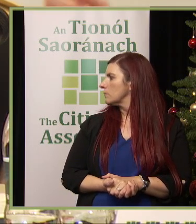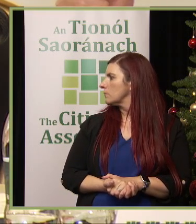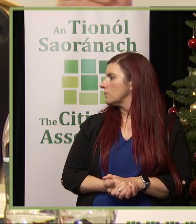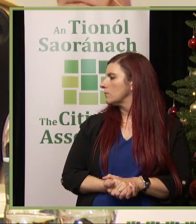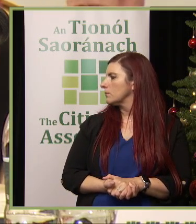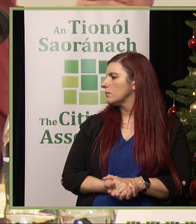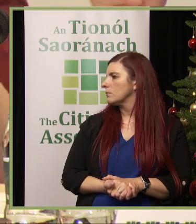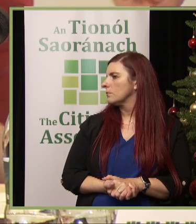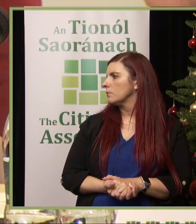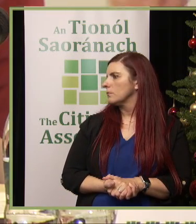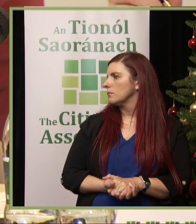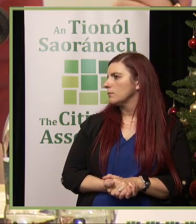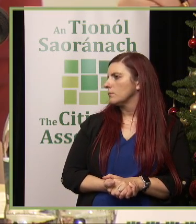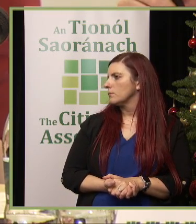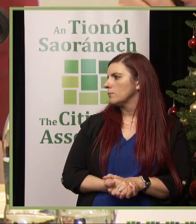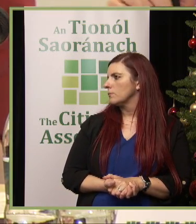sorry, Nick, hold on.